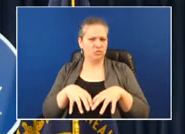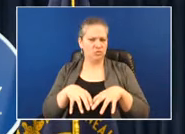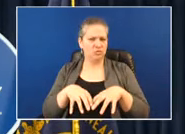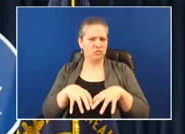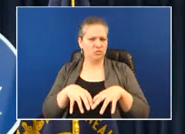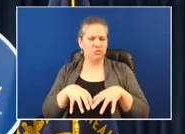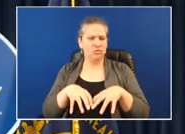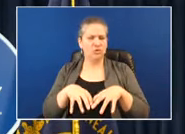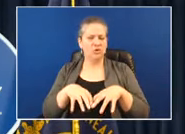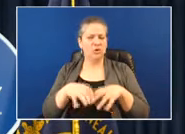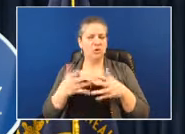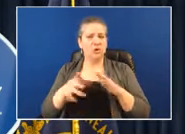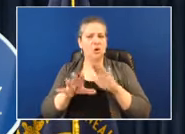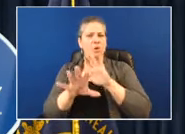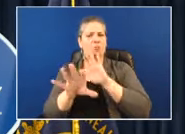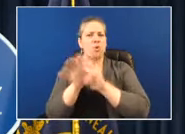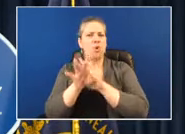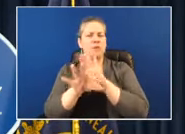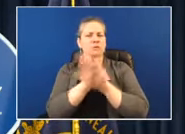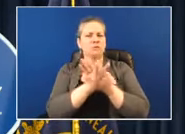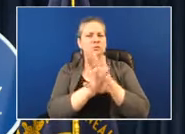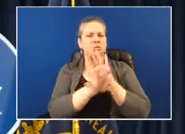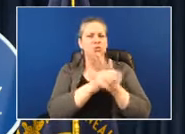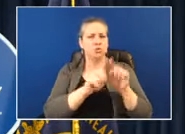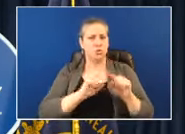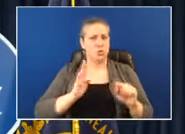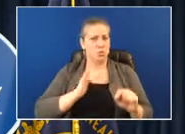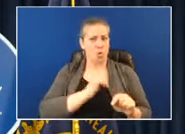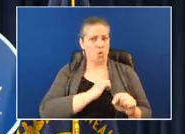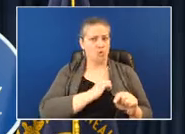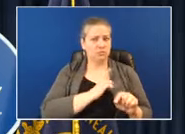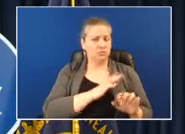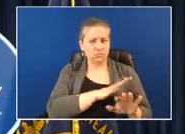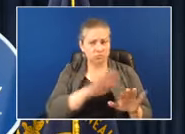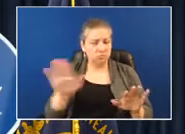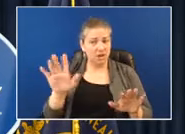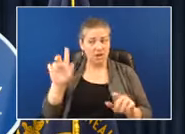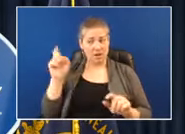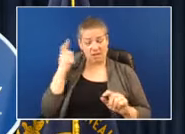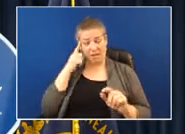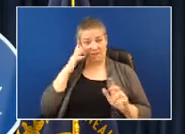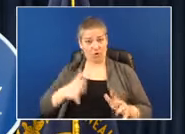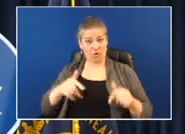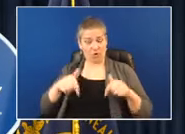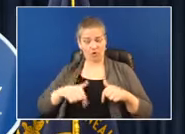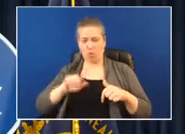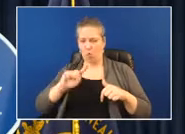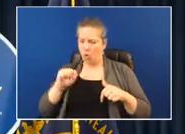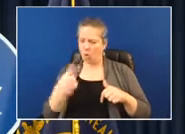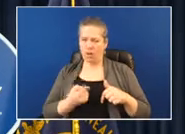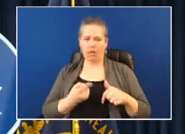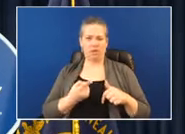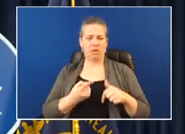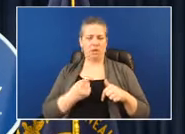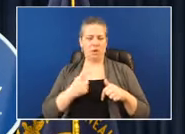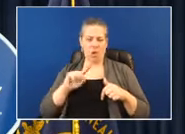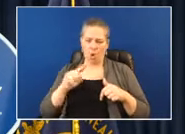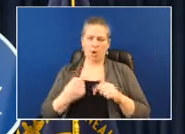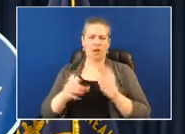appointments to various boards. So the governor is the only constitutional officer that the Constitution